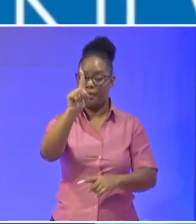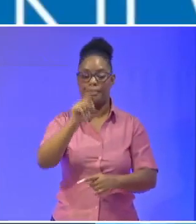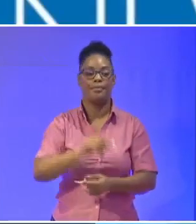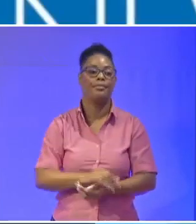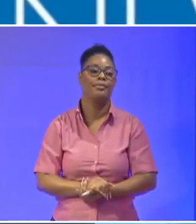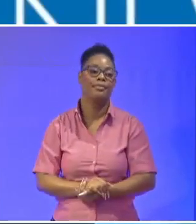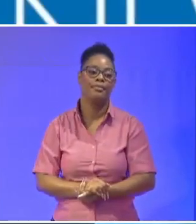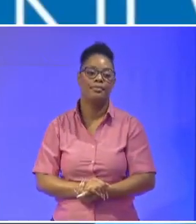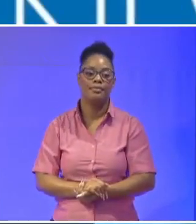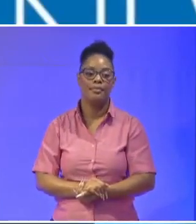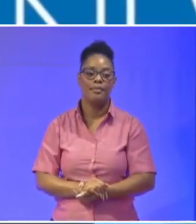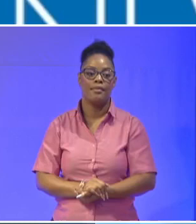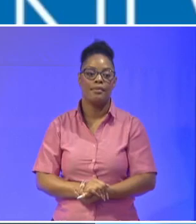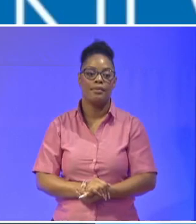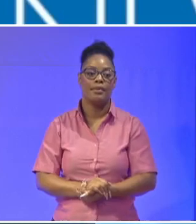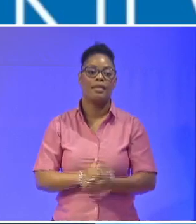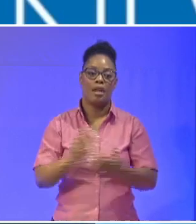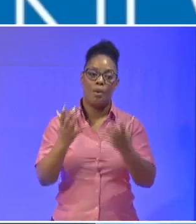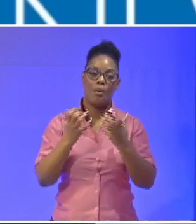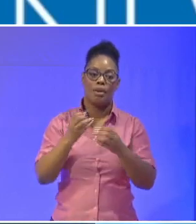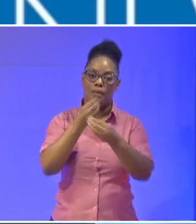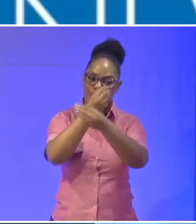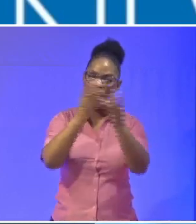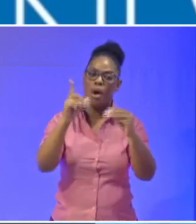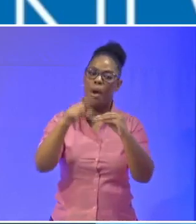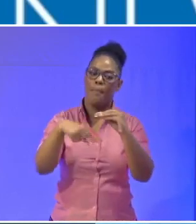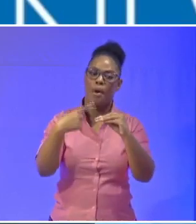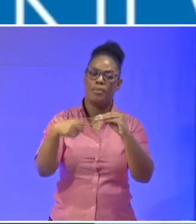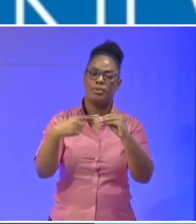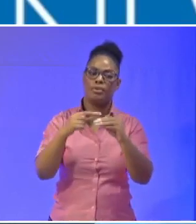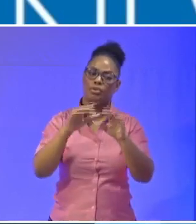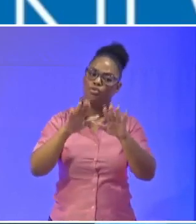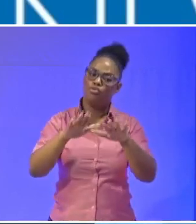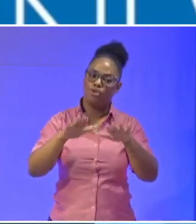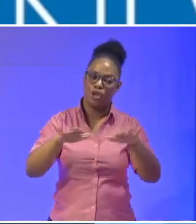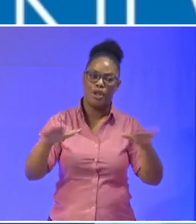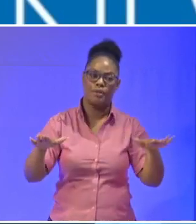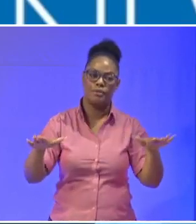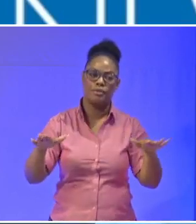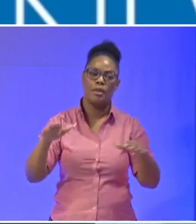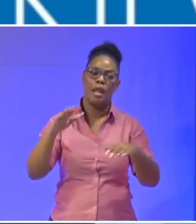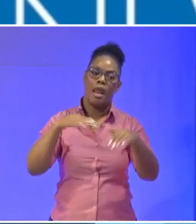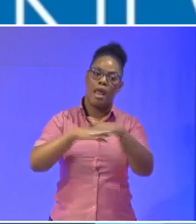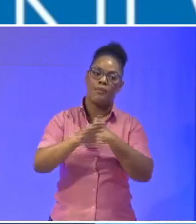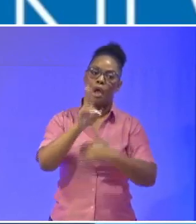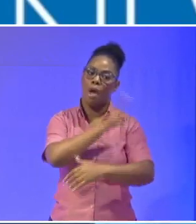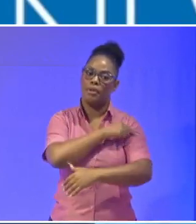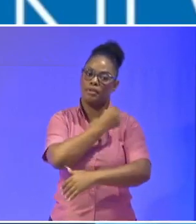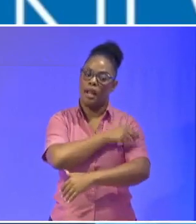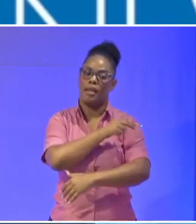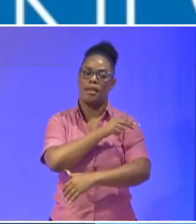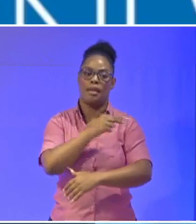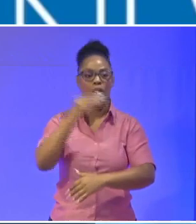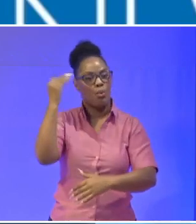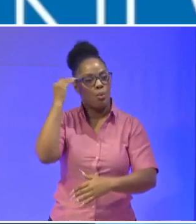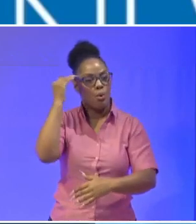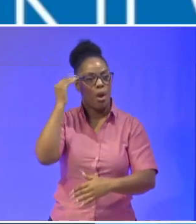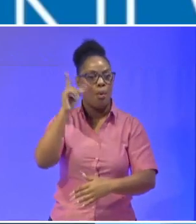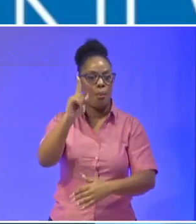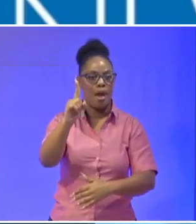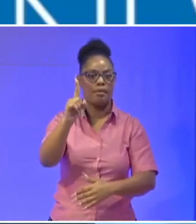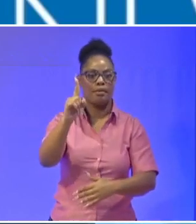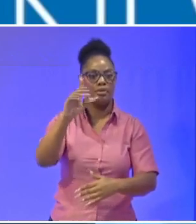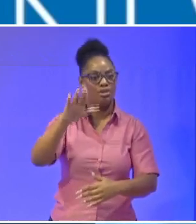CMO, I want to get an update on the children who have been in hospital, and I know that one of them was in